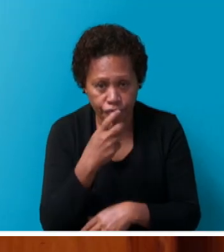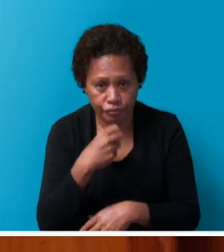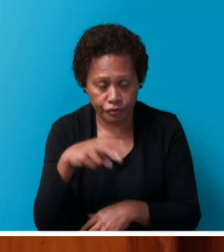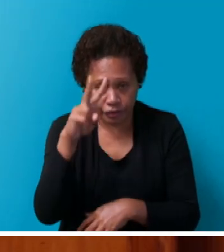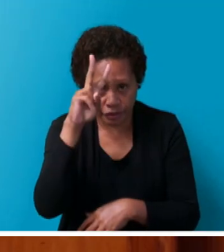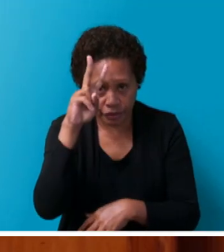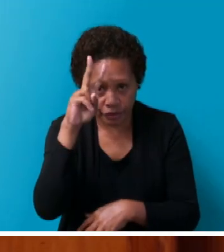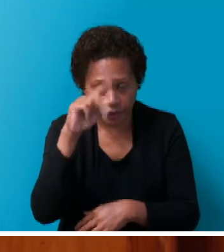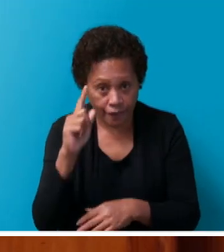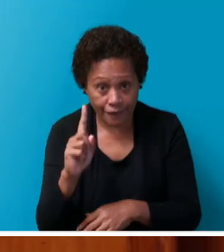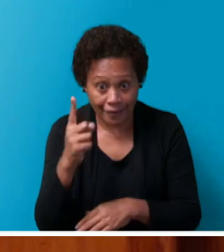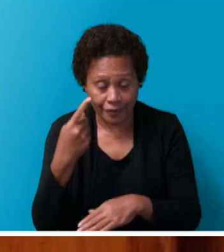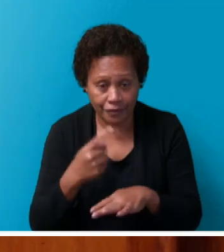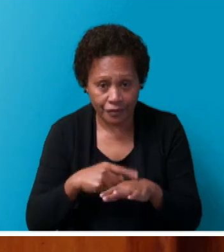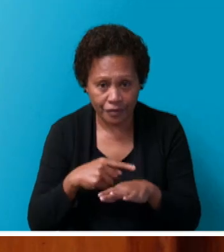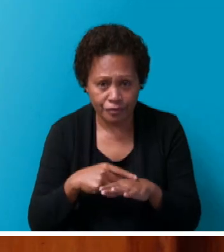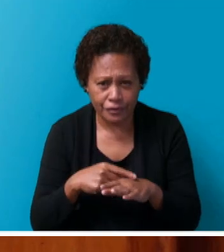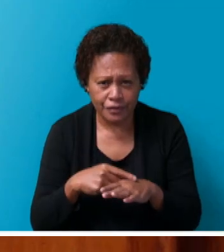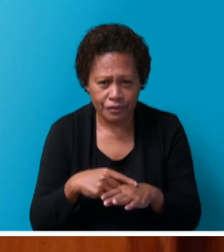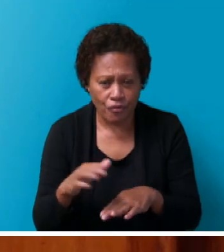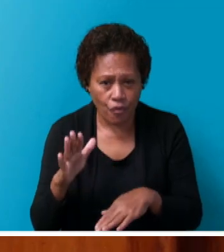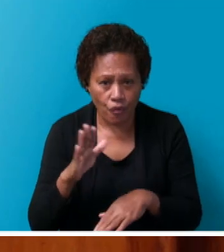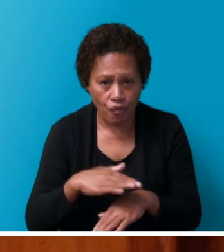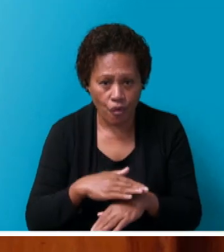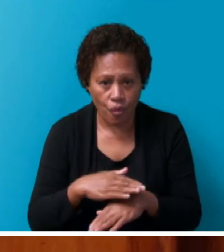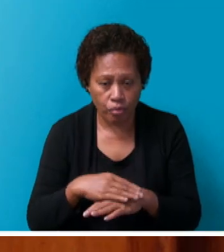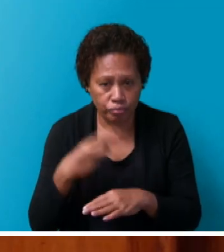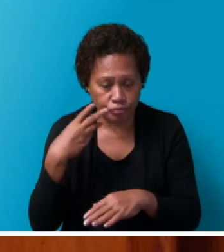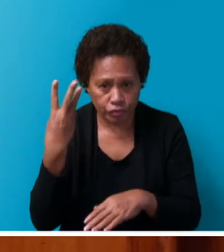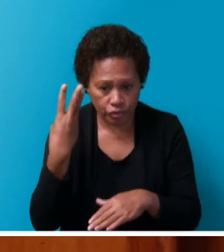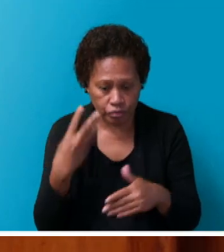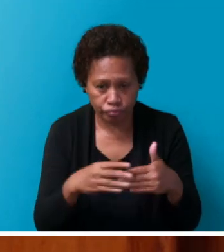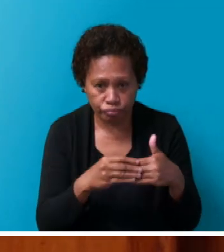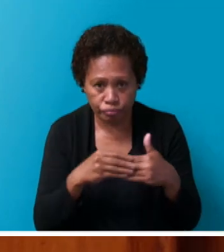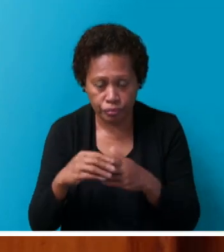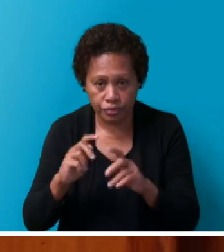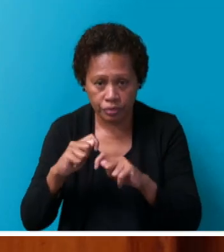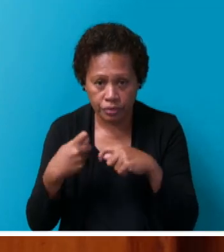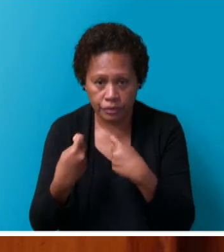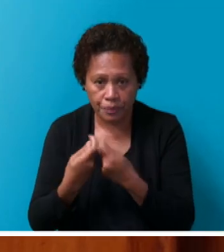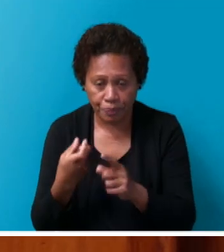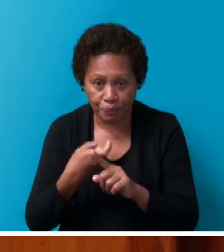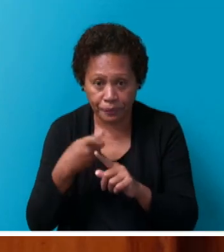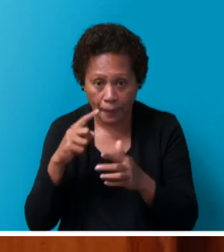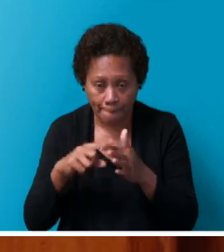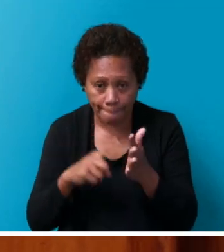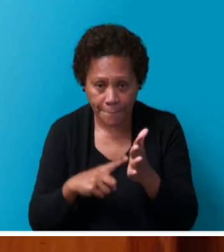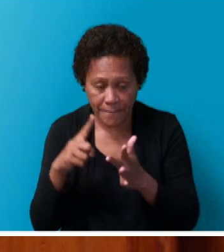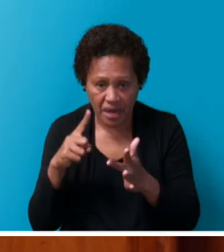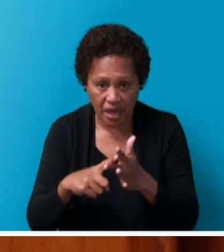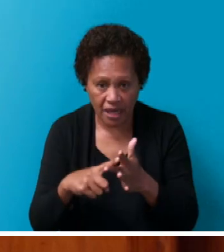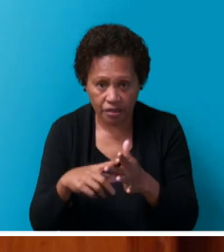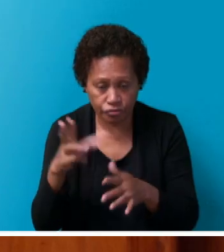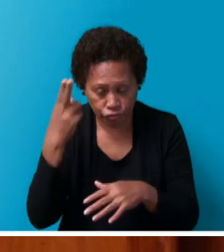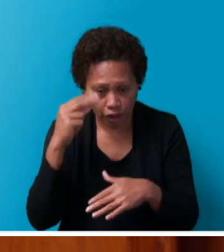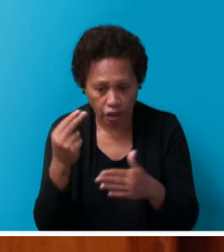the first time of an all-female leadership team, with expedition leader Kelly Moore, Jennifer Cassell, the science lead,